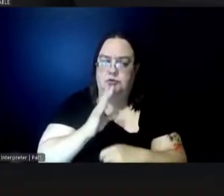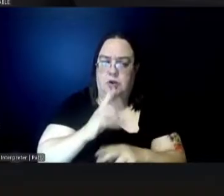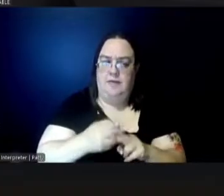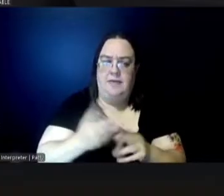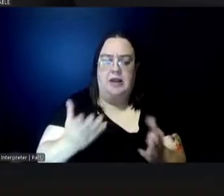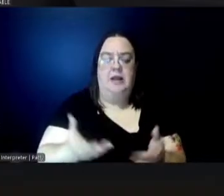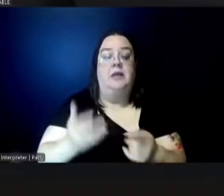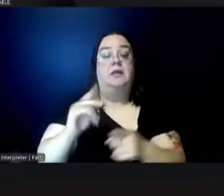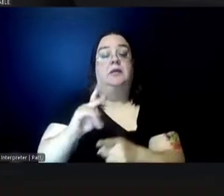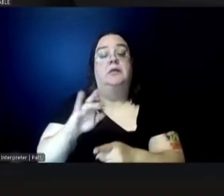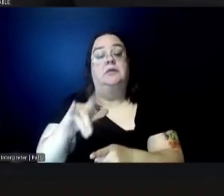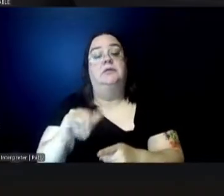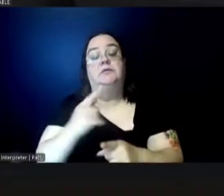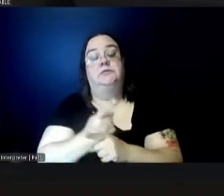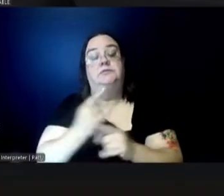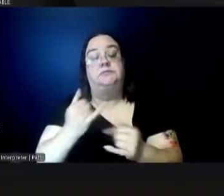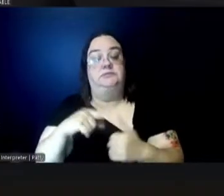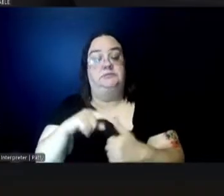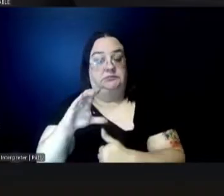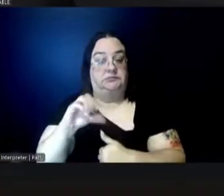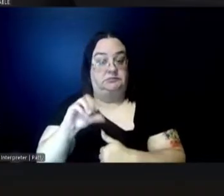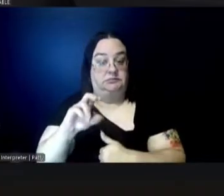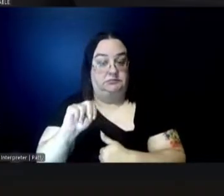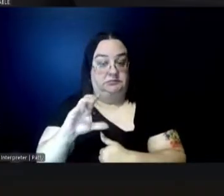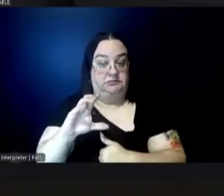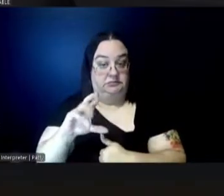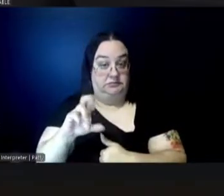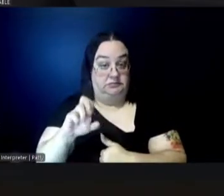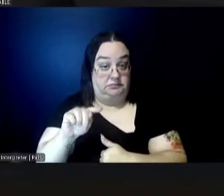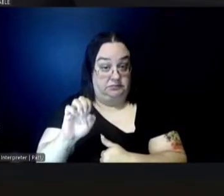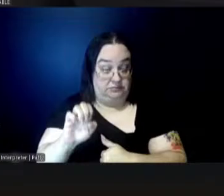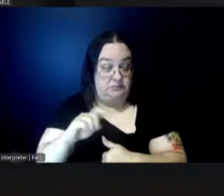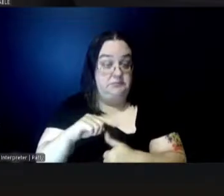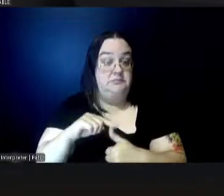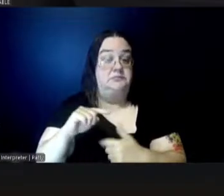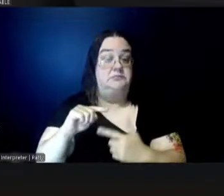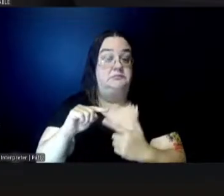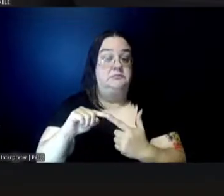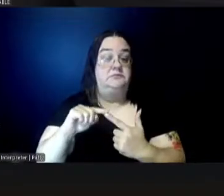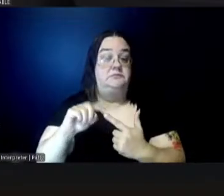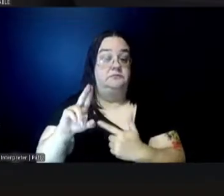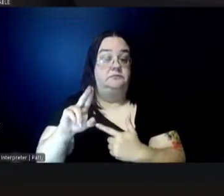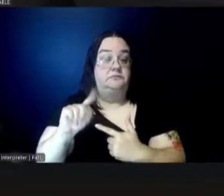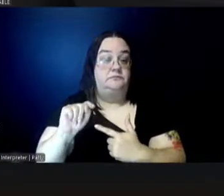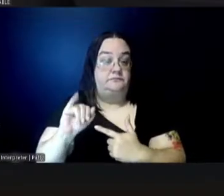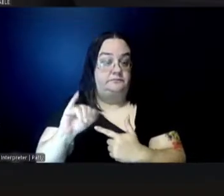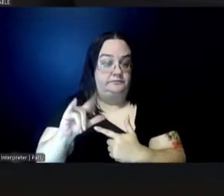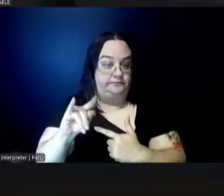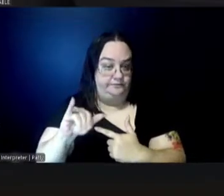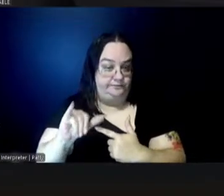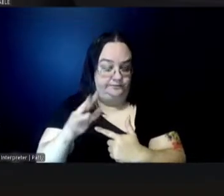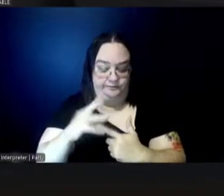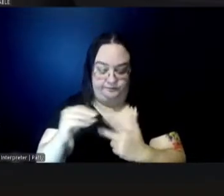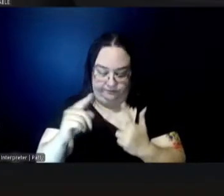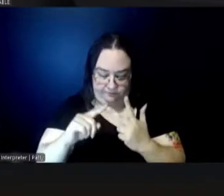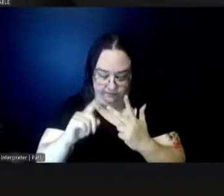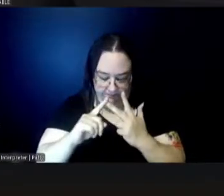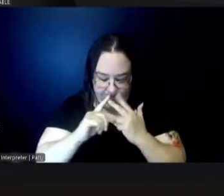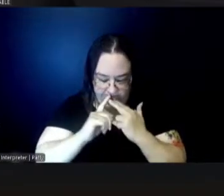Right now it was concrete, it was utility, and